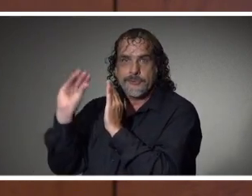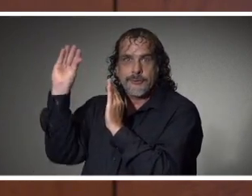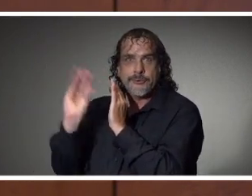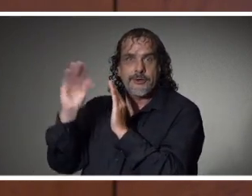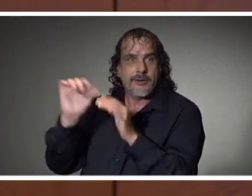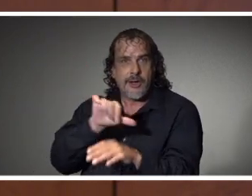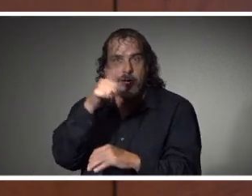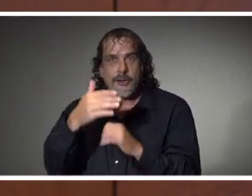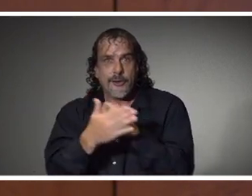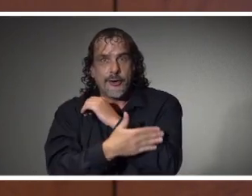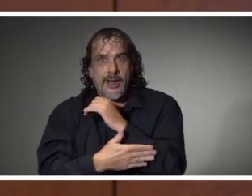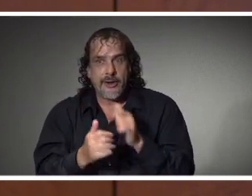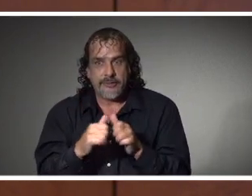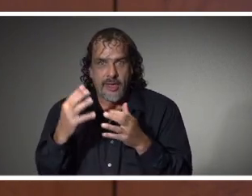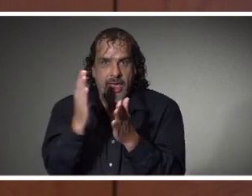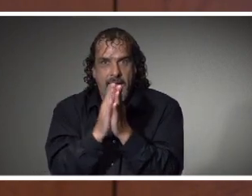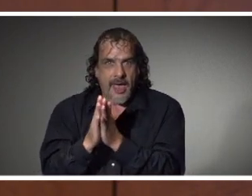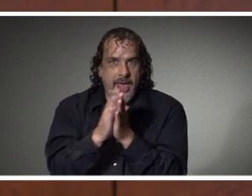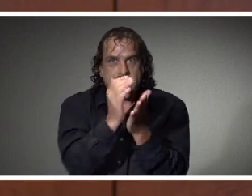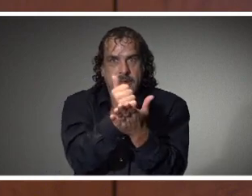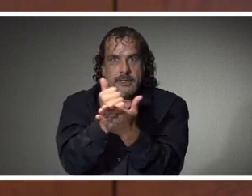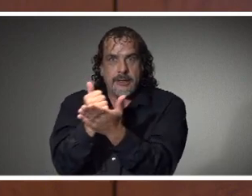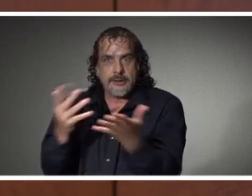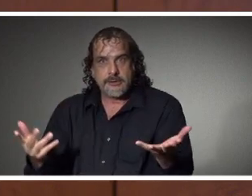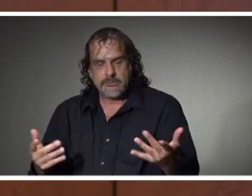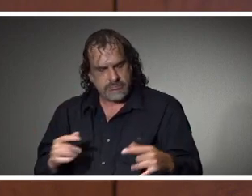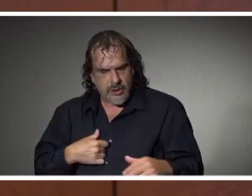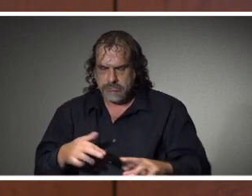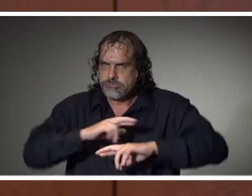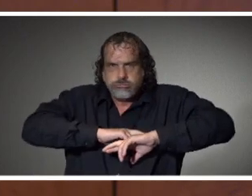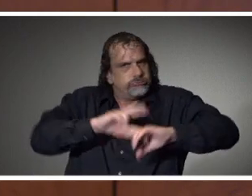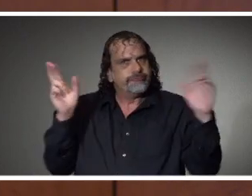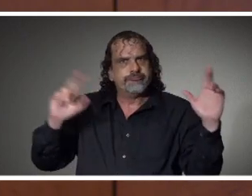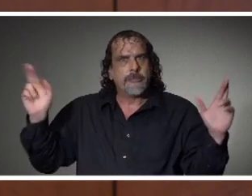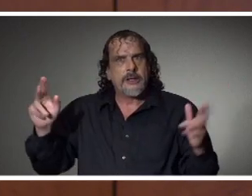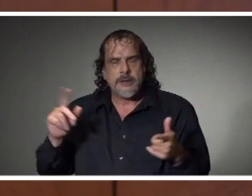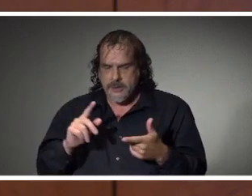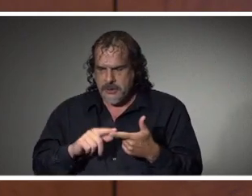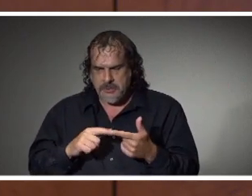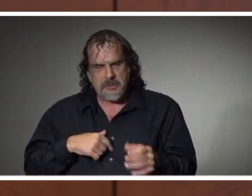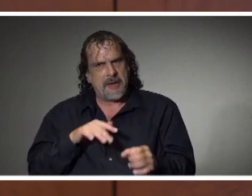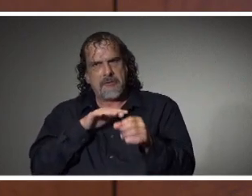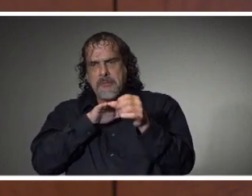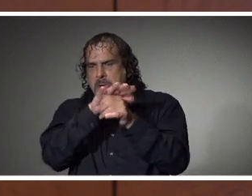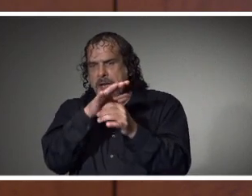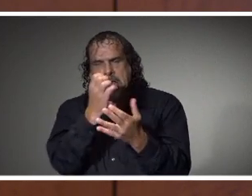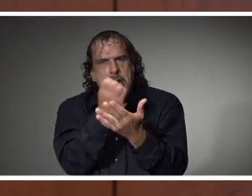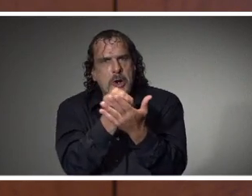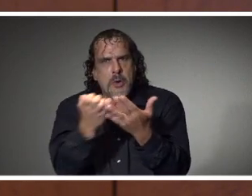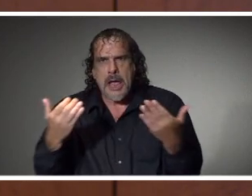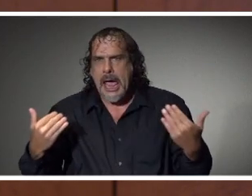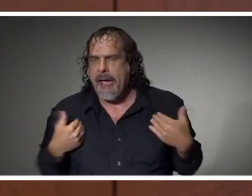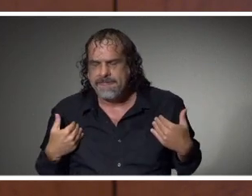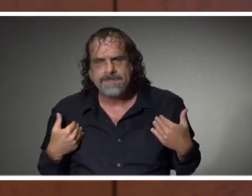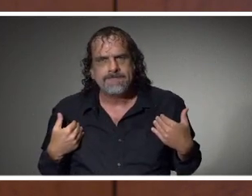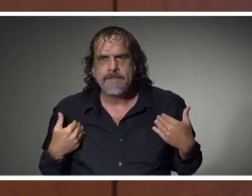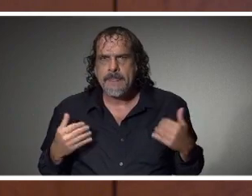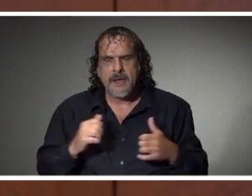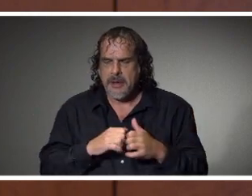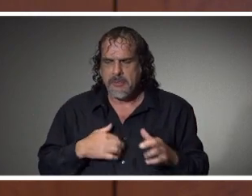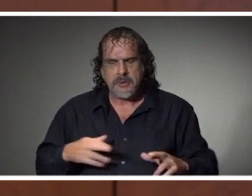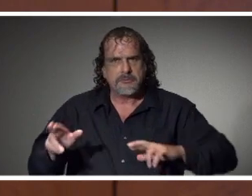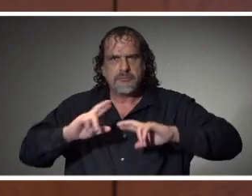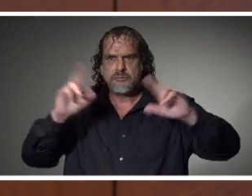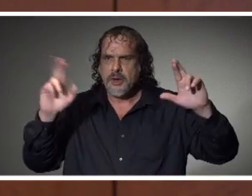others that have done that. So, but we stand ready. Mima, we have plenty of equipment on hand, and we're ready for